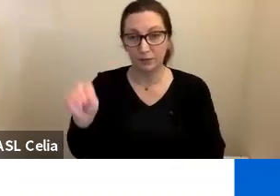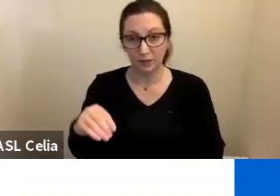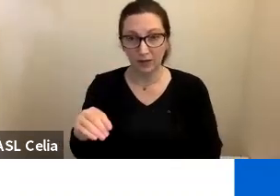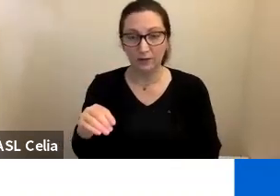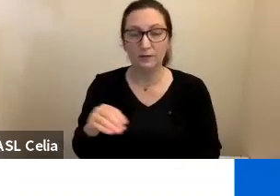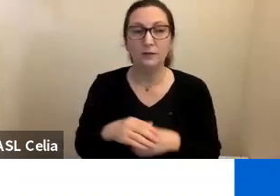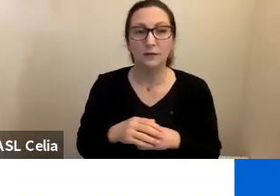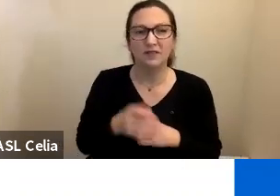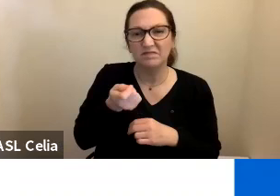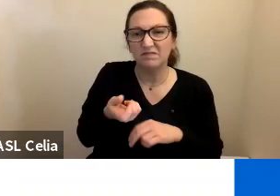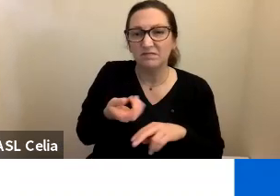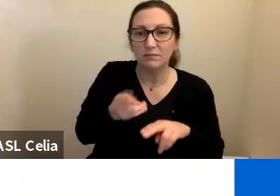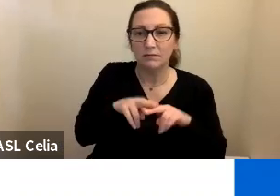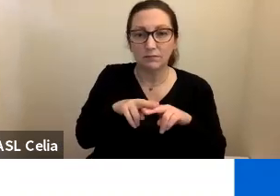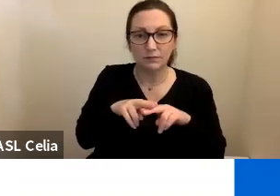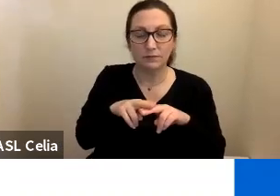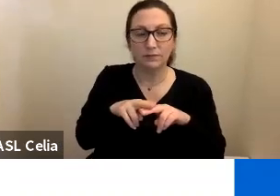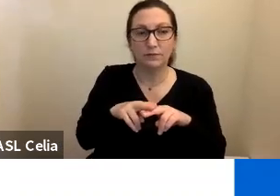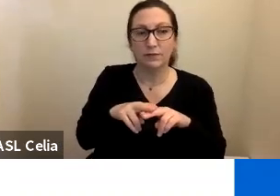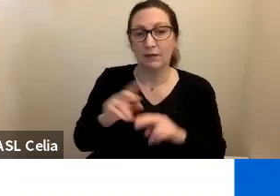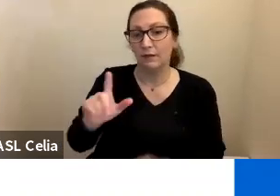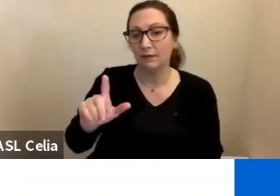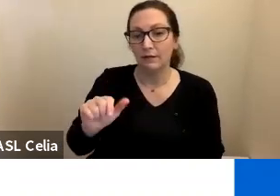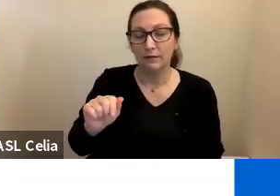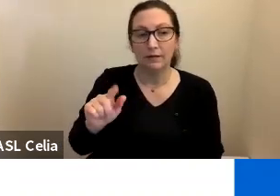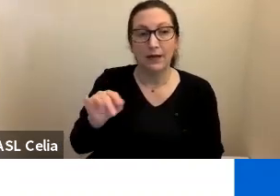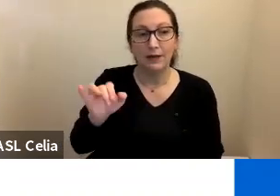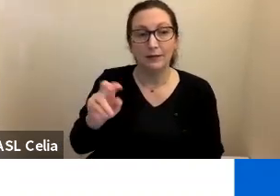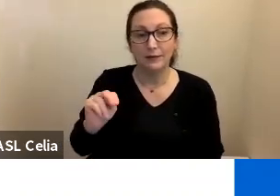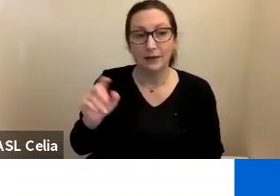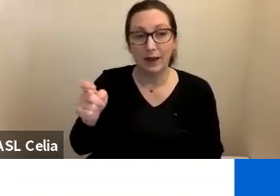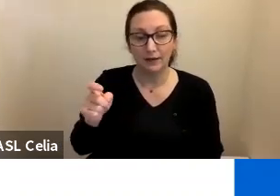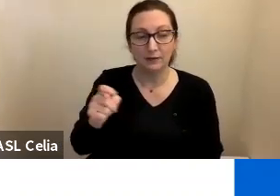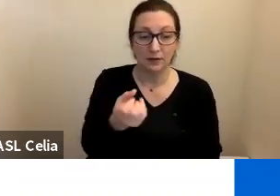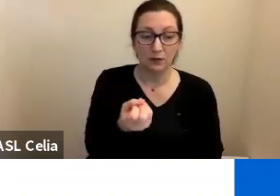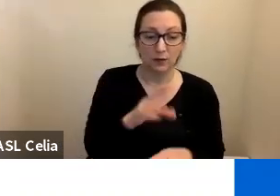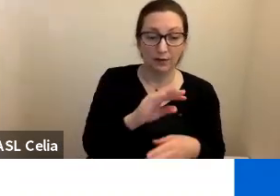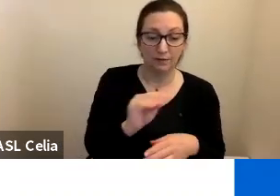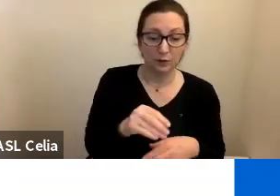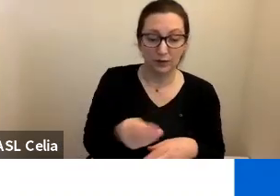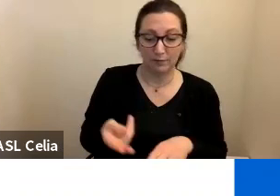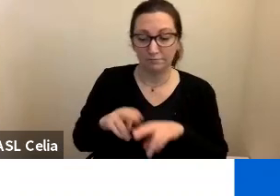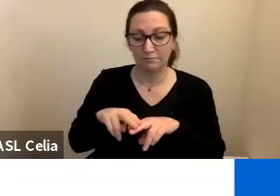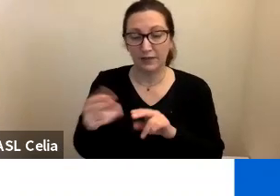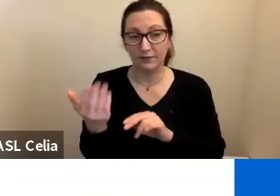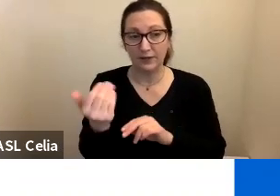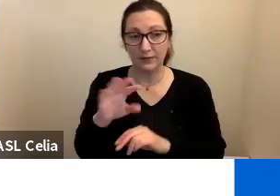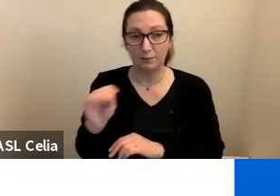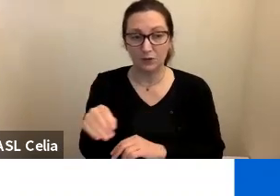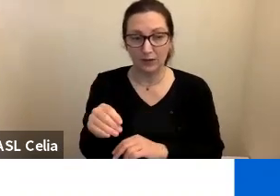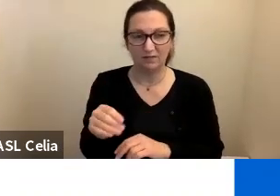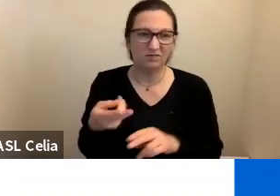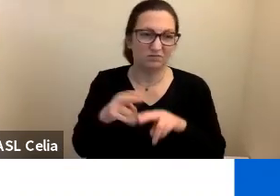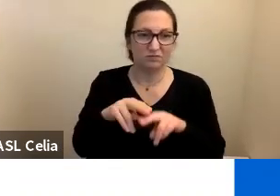a slight increase for the Latinx population from 12% to 15%, so a 3%